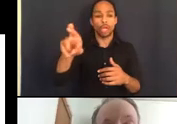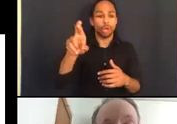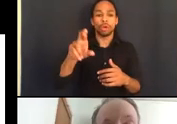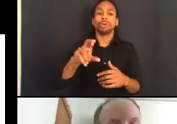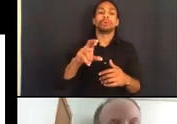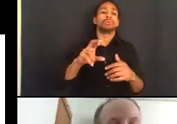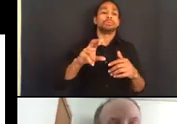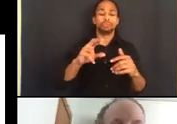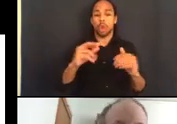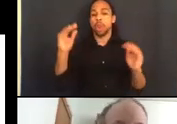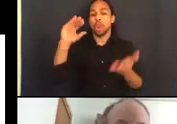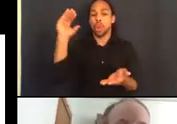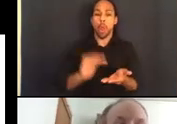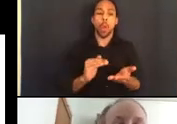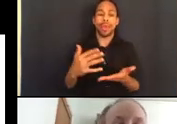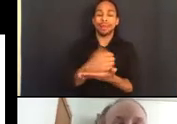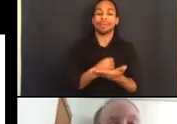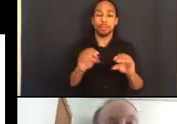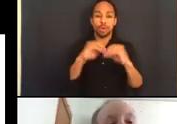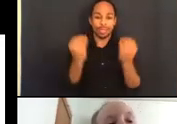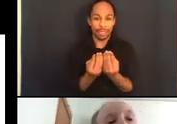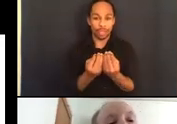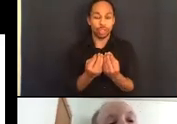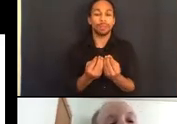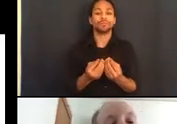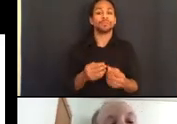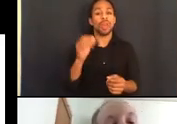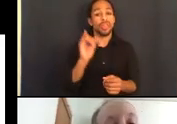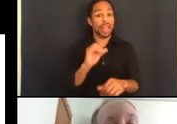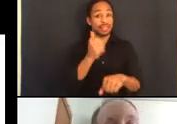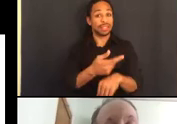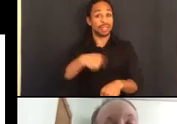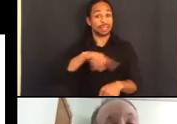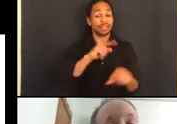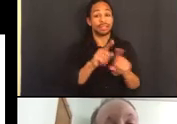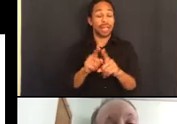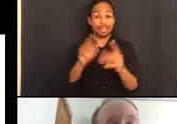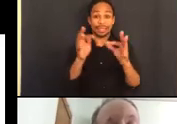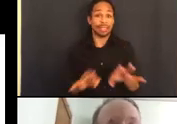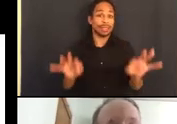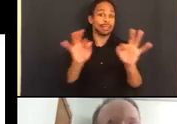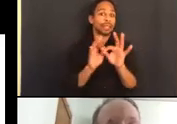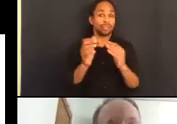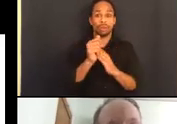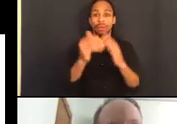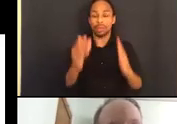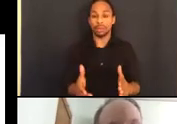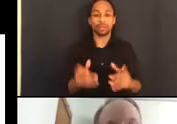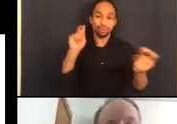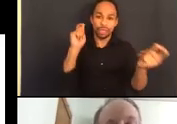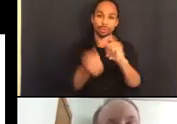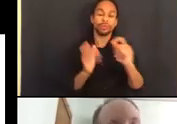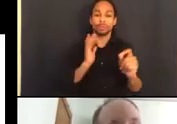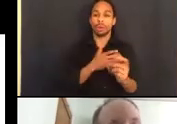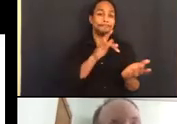injustice. So this really positions us as essential leaders in disrupting and transforming the medical industrial complex.